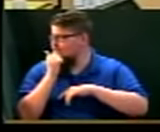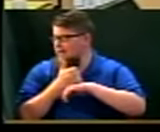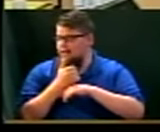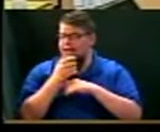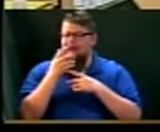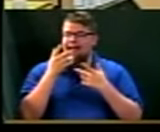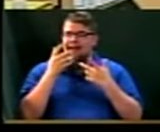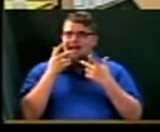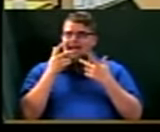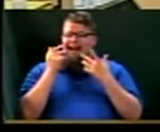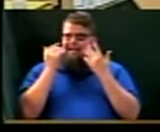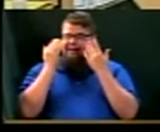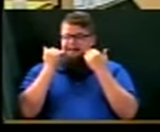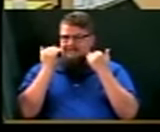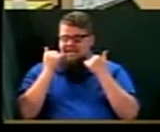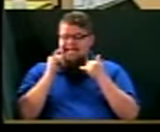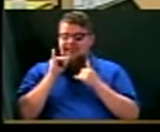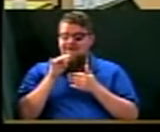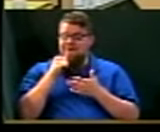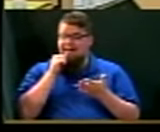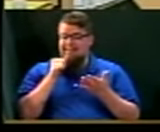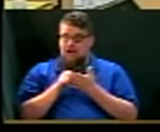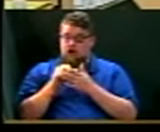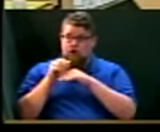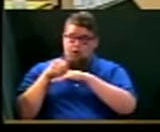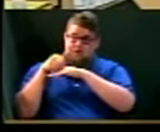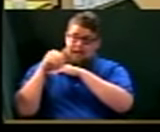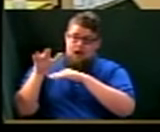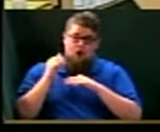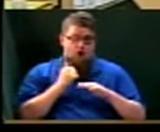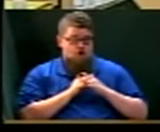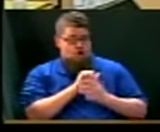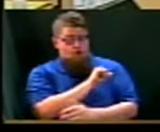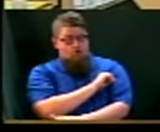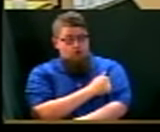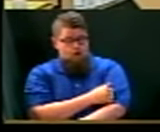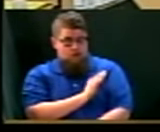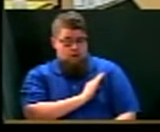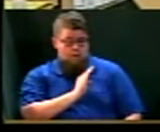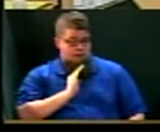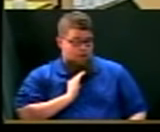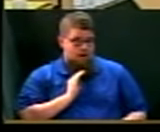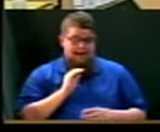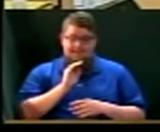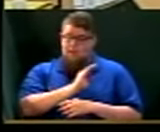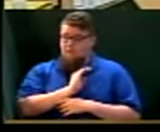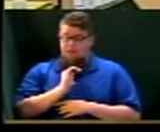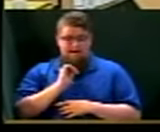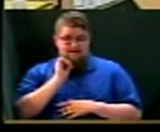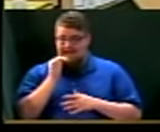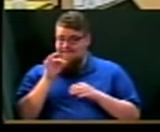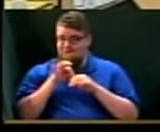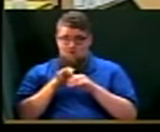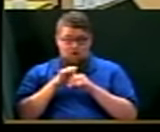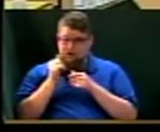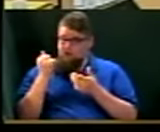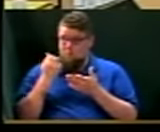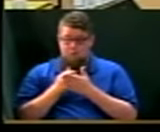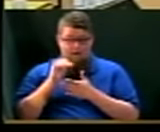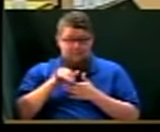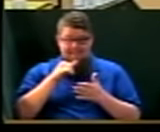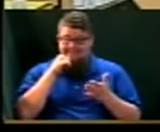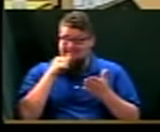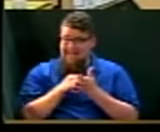That if a letter goes out under the authority of the board without the board voting to approve that letter,